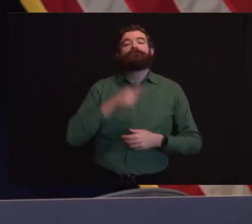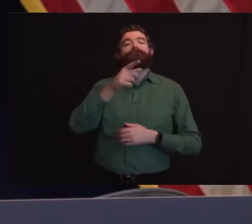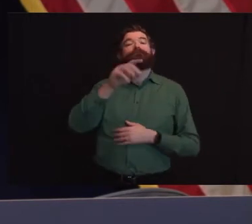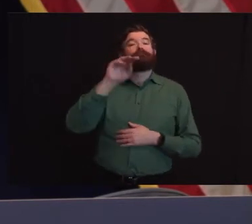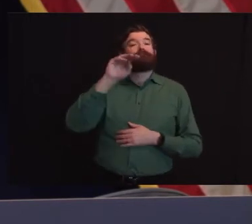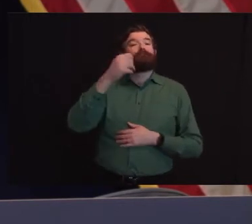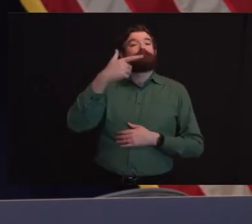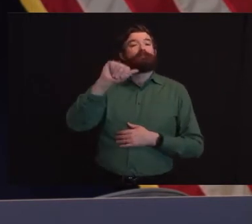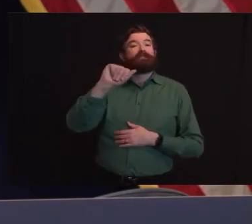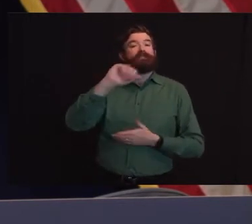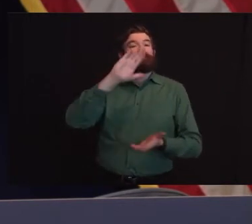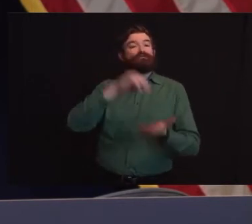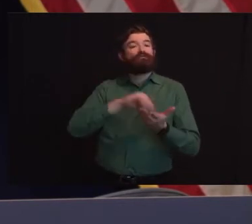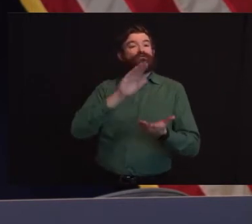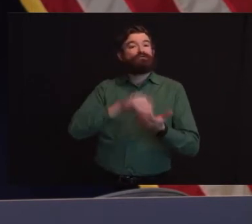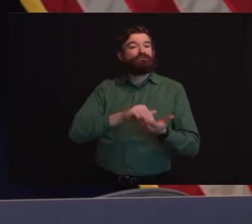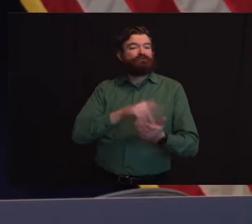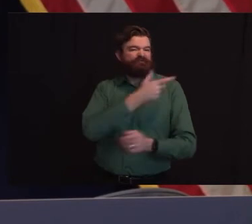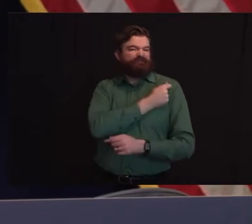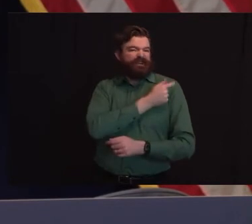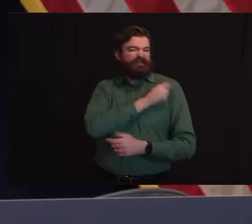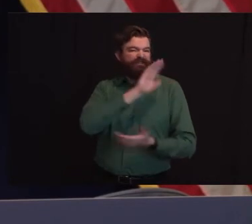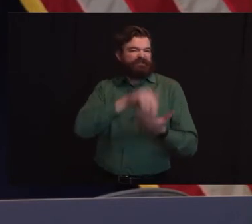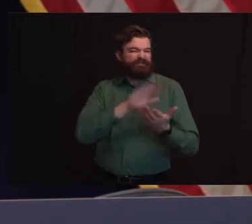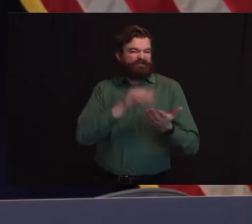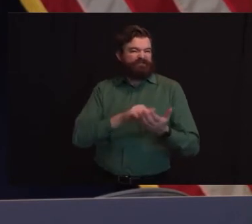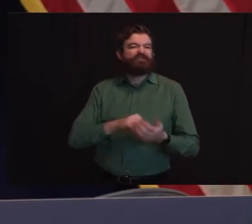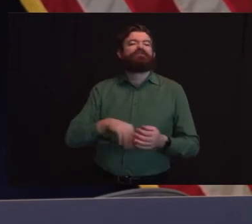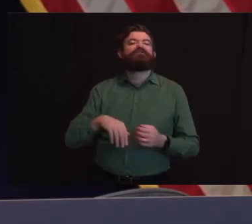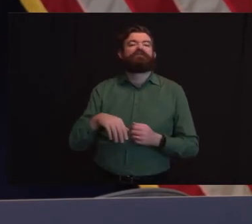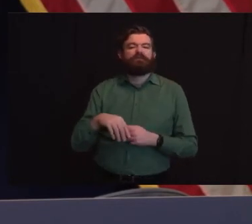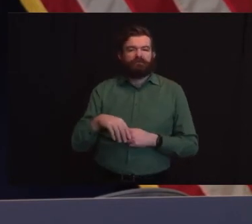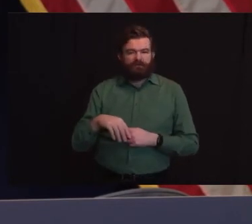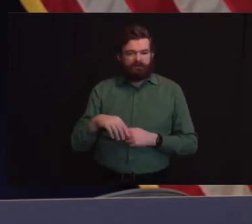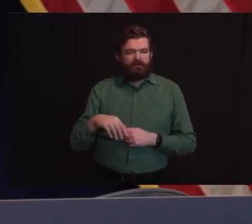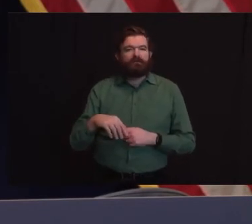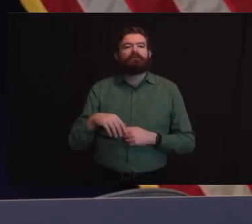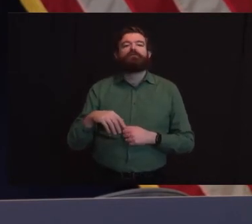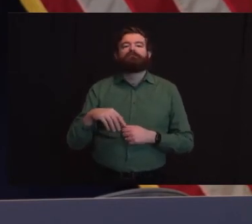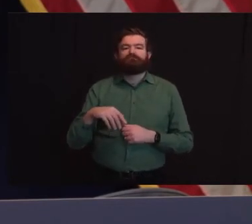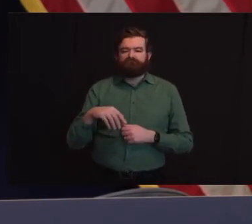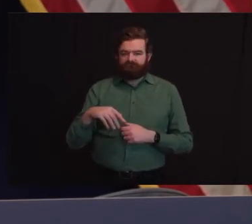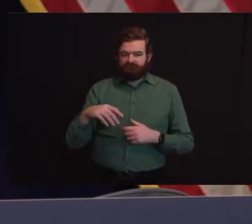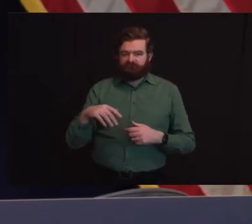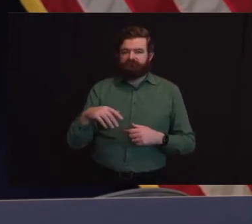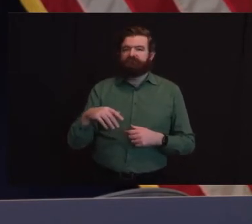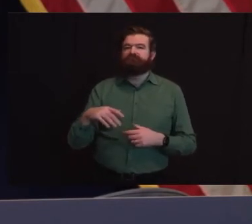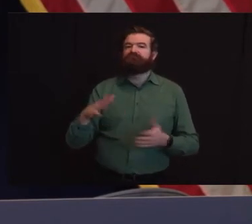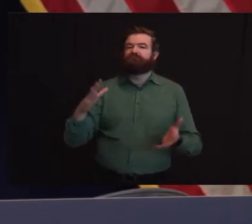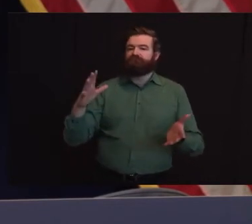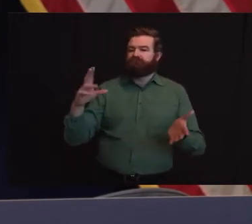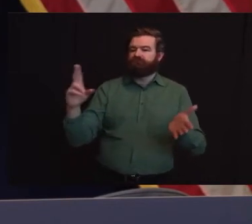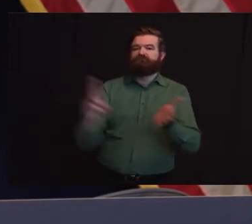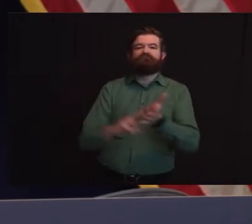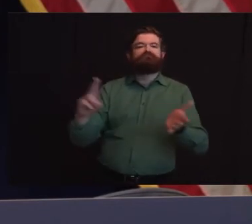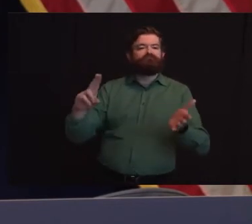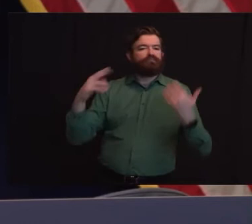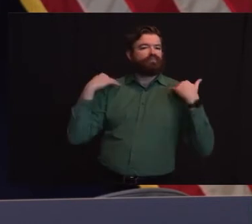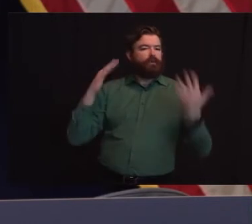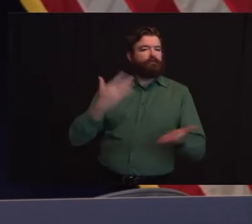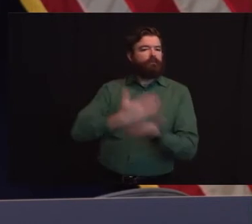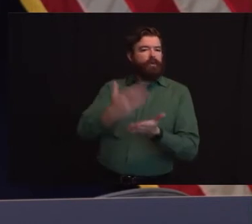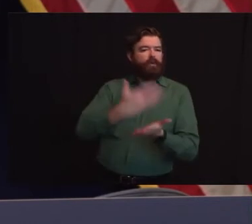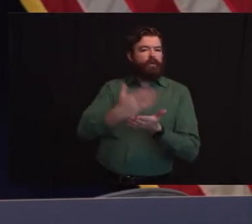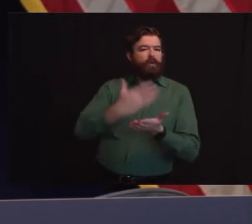contracts in place with all of those sites to make sure that those ways in and out and the parking lots are clear. Also